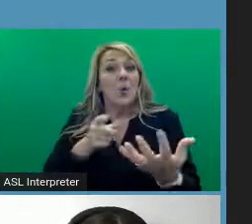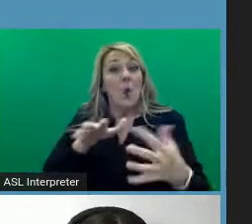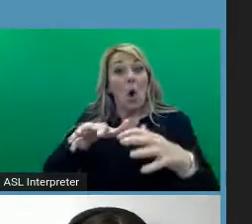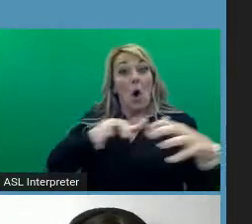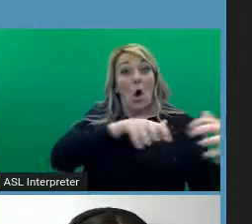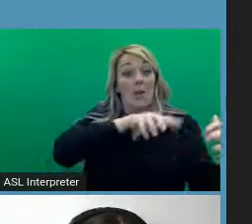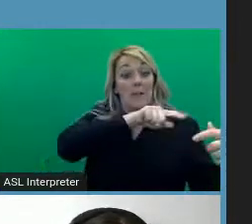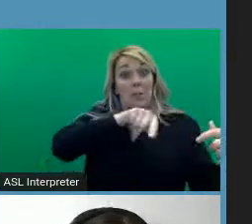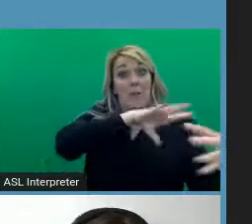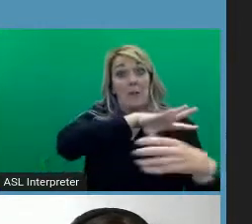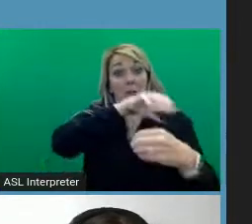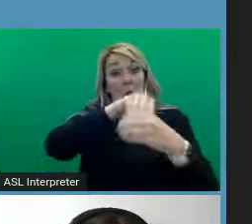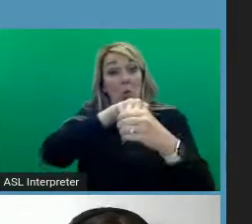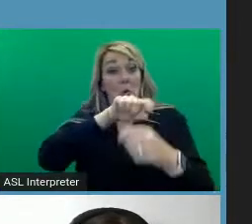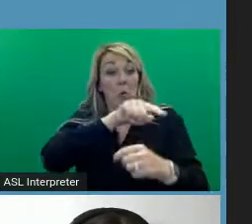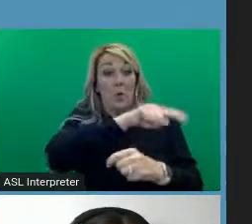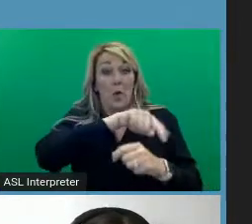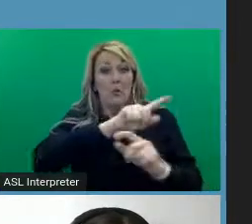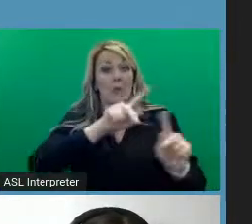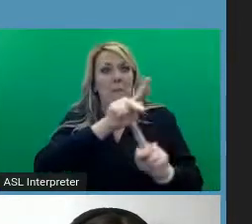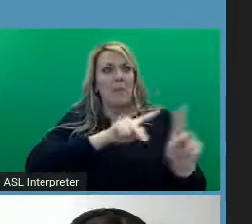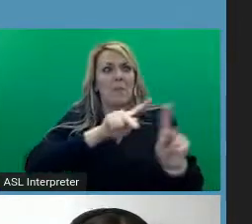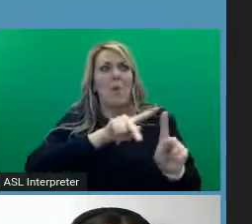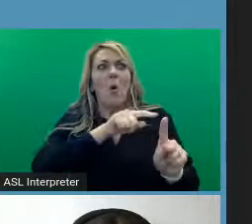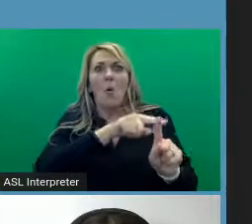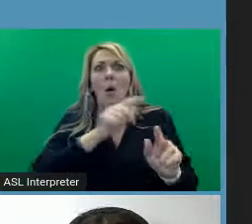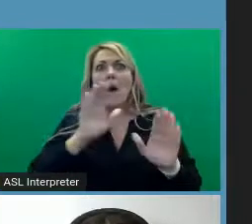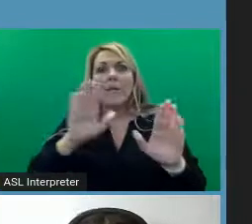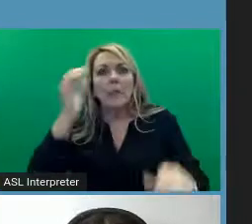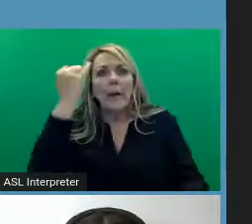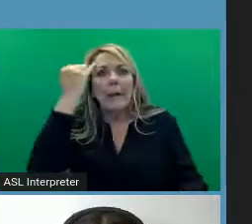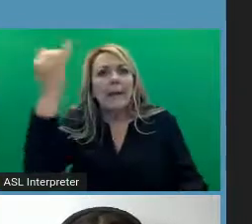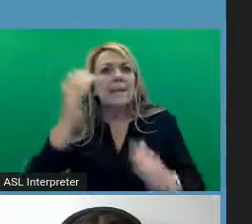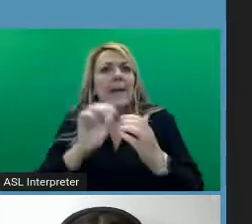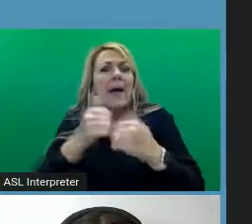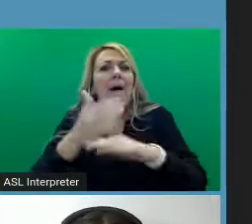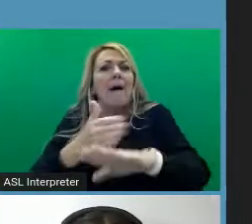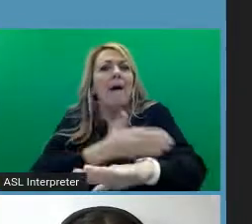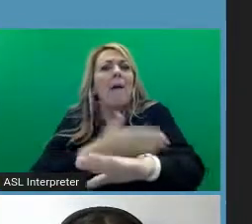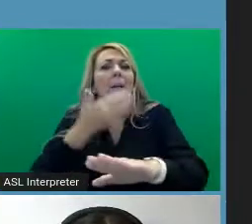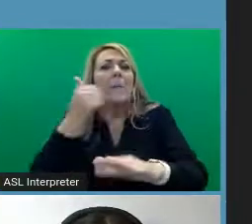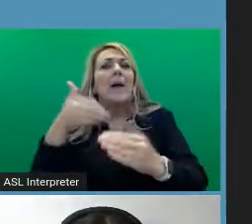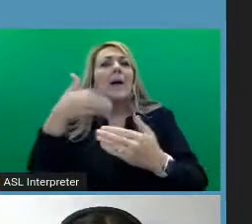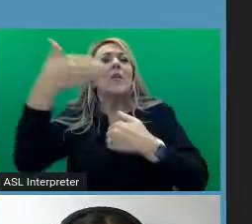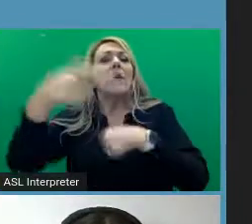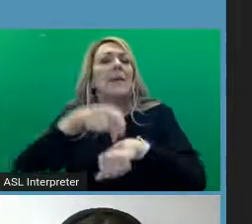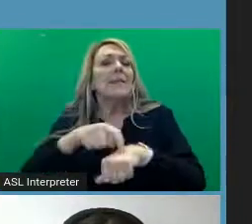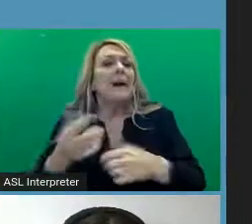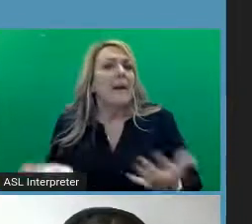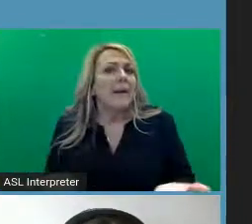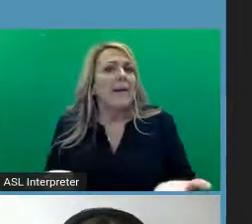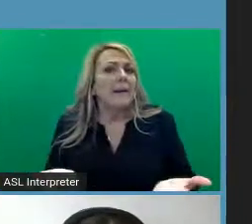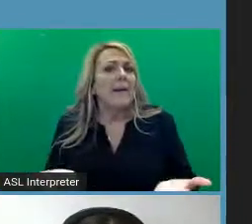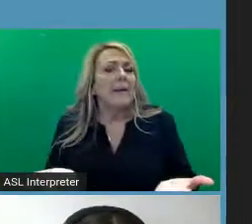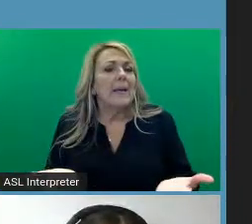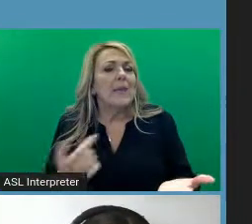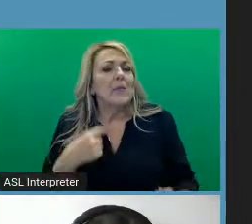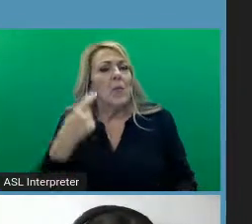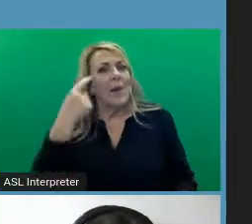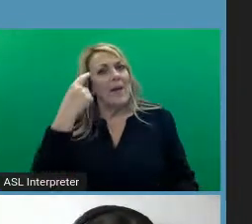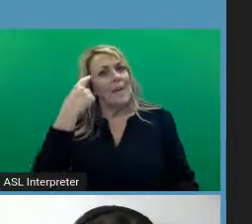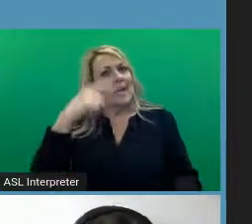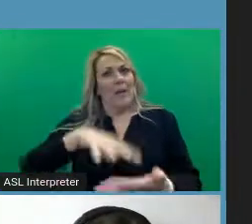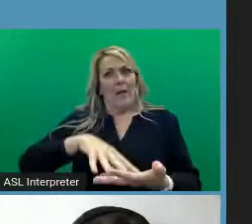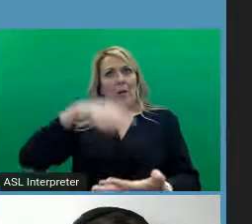include will probably have some great ideas of what could be done better next time. And so I think it's all about